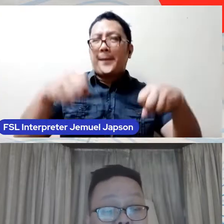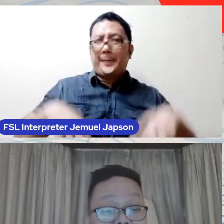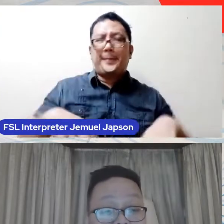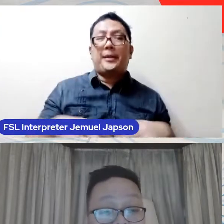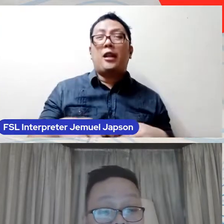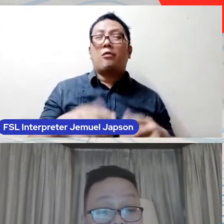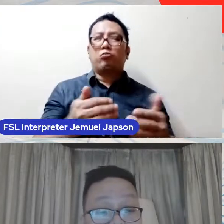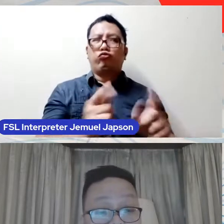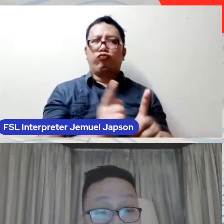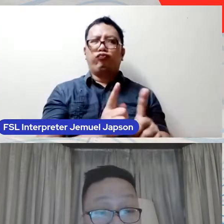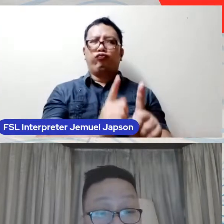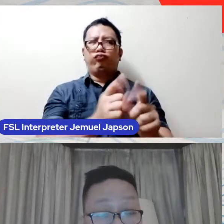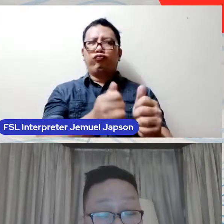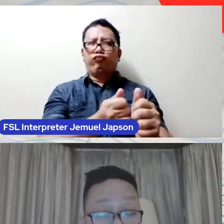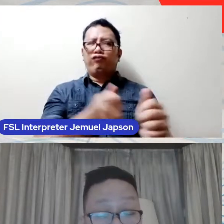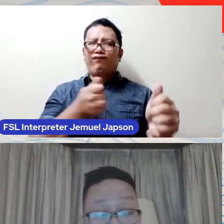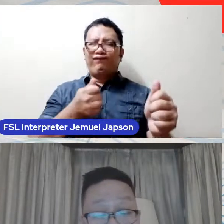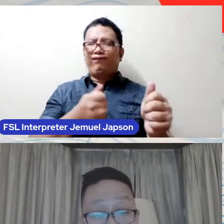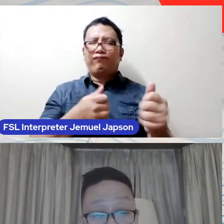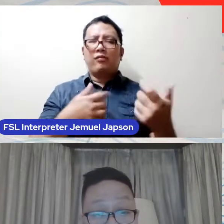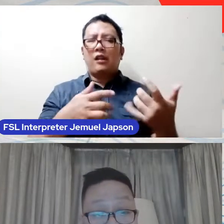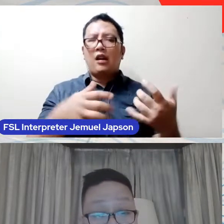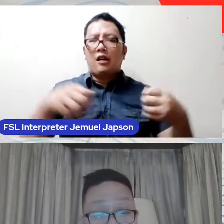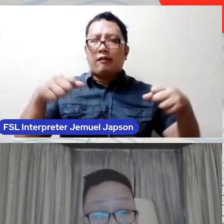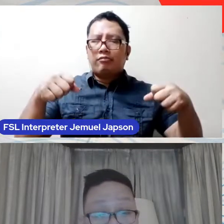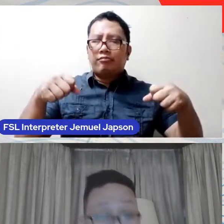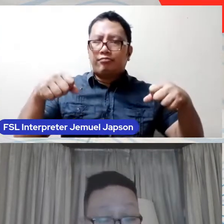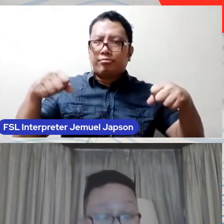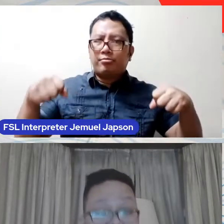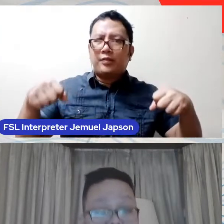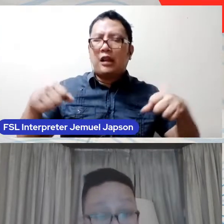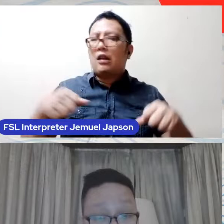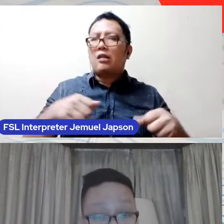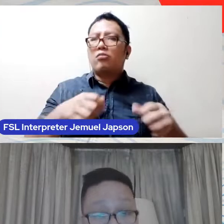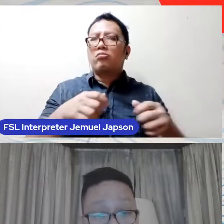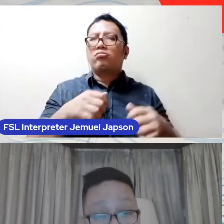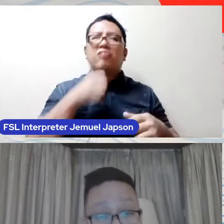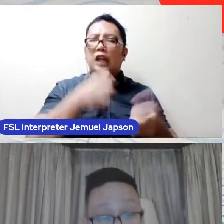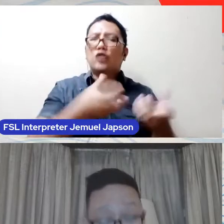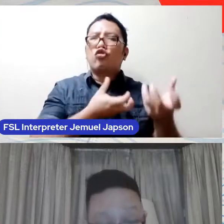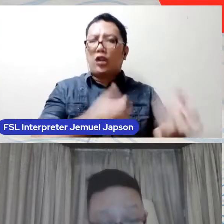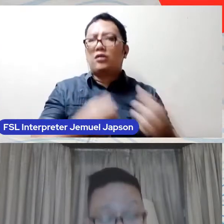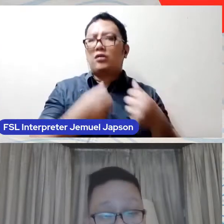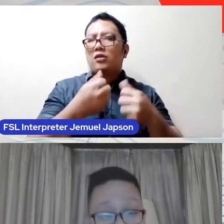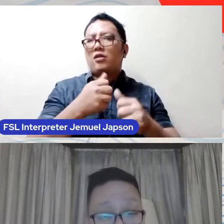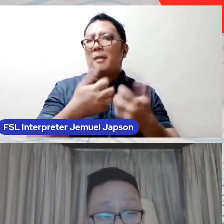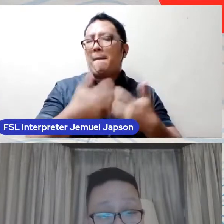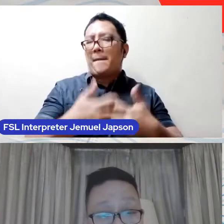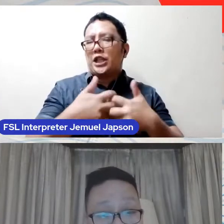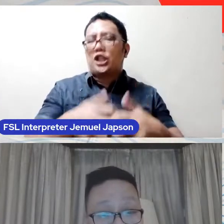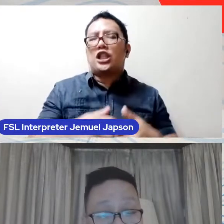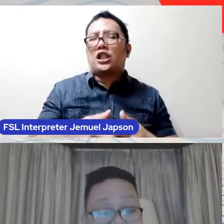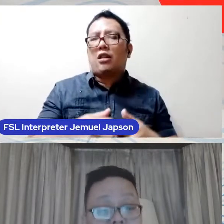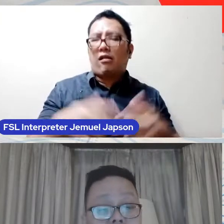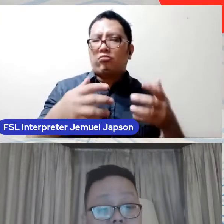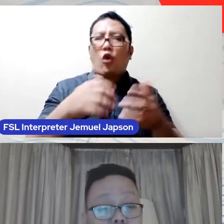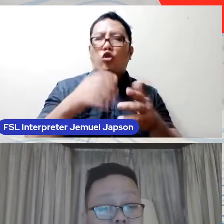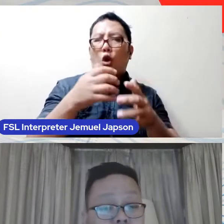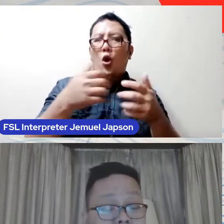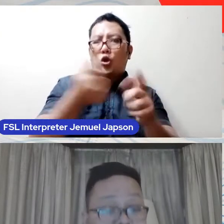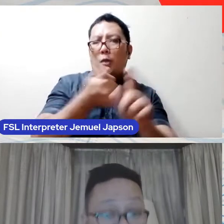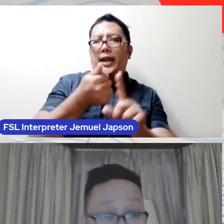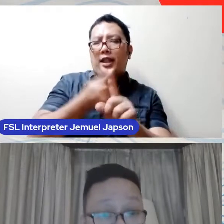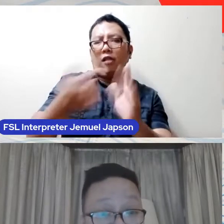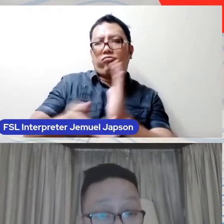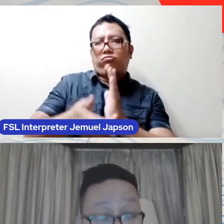from accepting the whole automation idea. Kaya nga mahalaga na ito ginagawa natin para dun